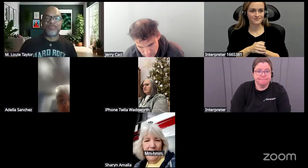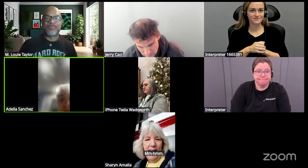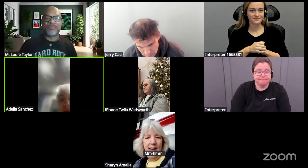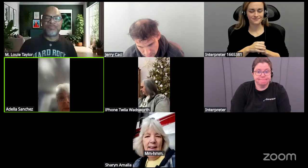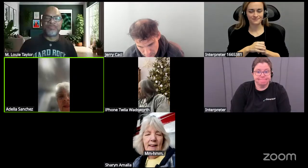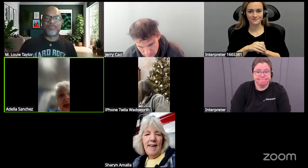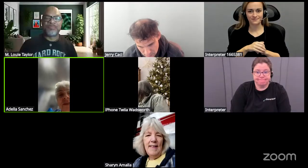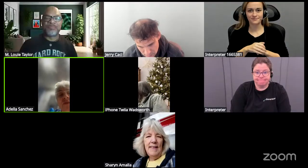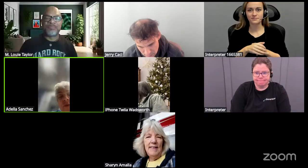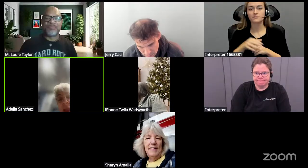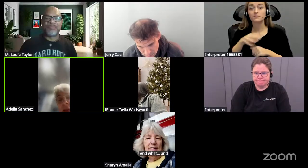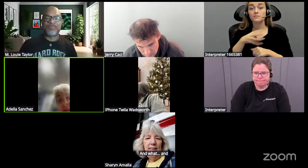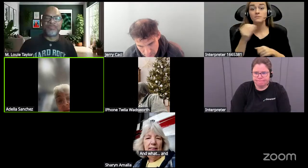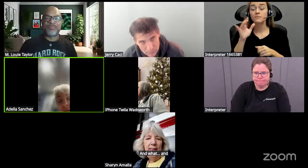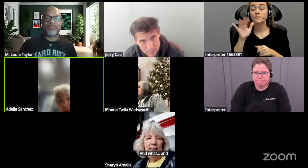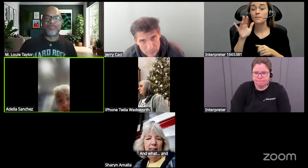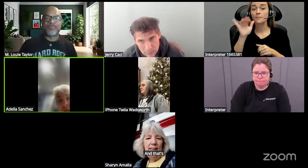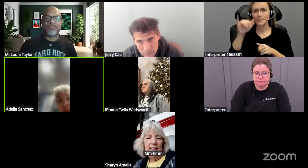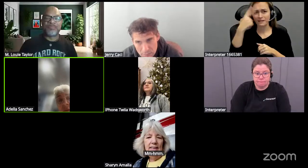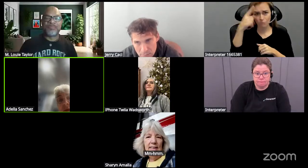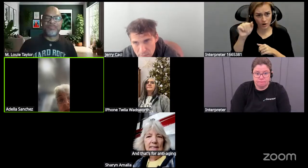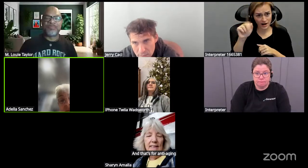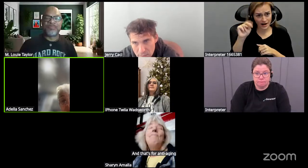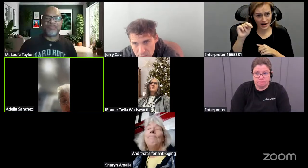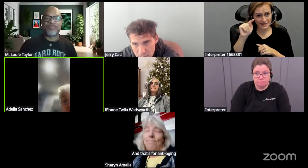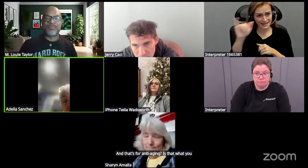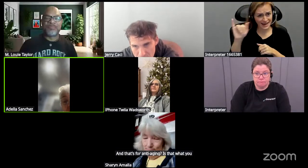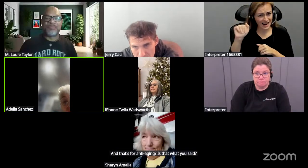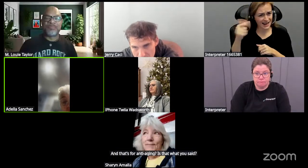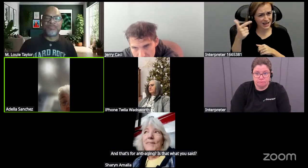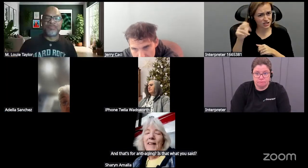And what and that's for anti-aging? Is that what you said?